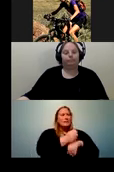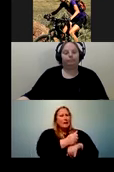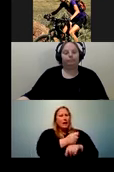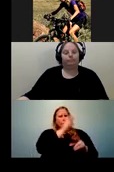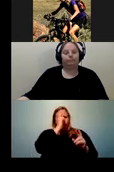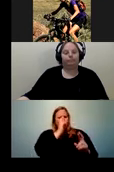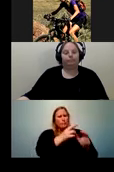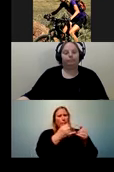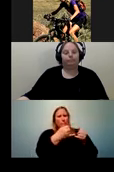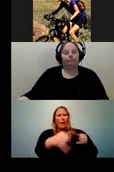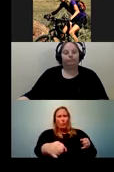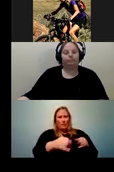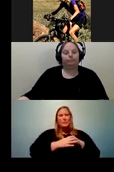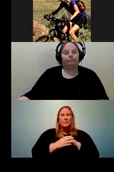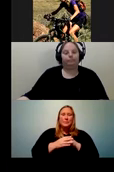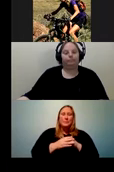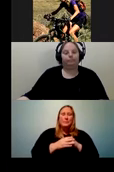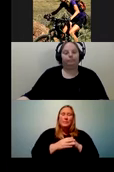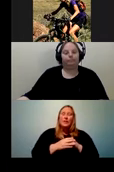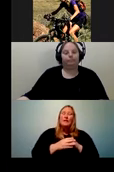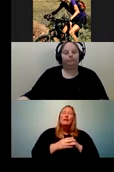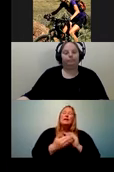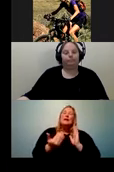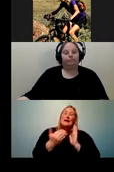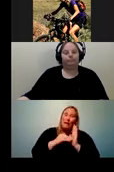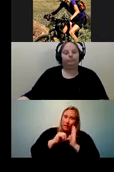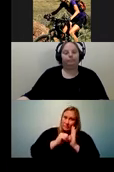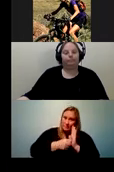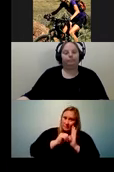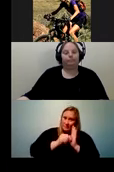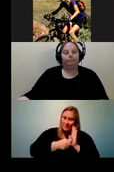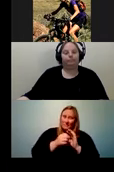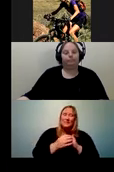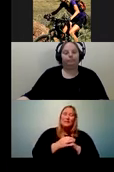Now, I know you know this, but we go over it again